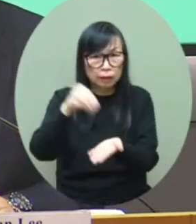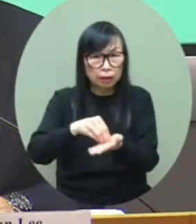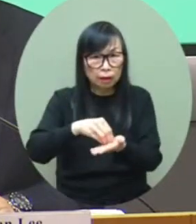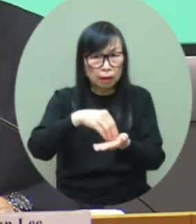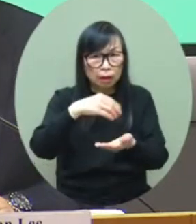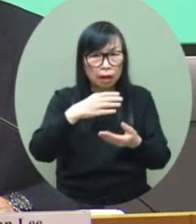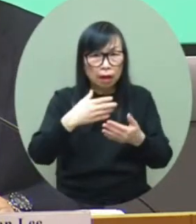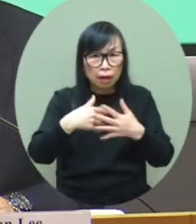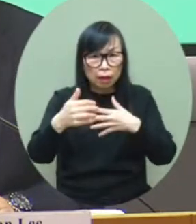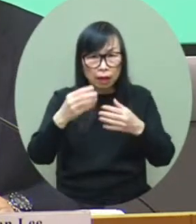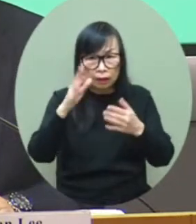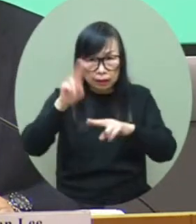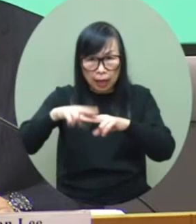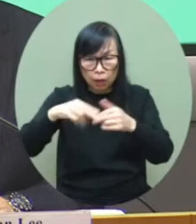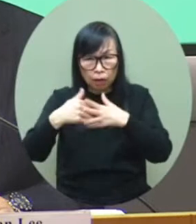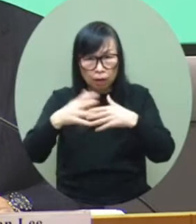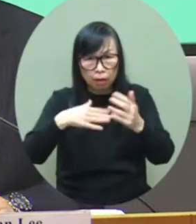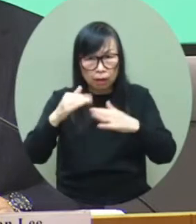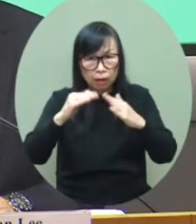48 hours of travel.